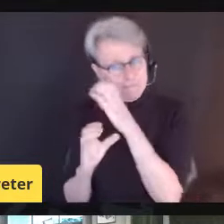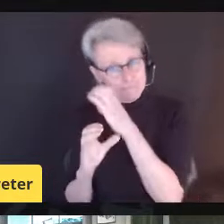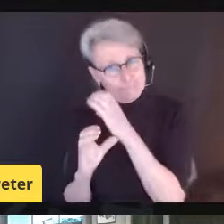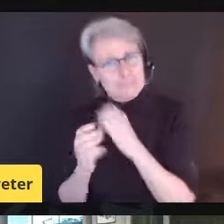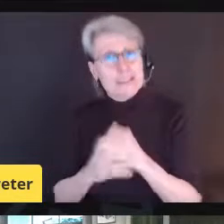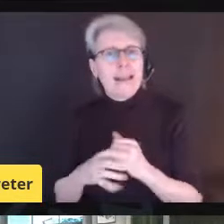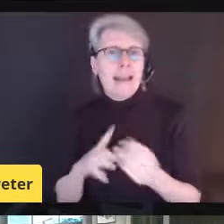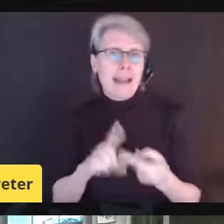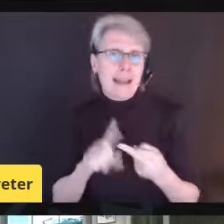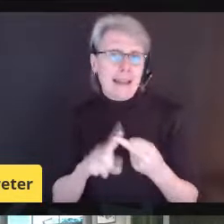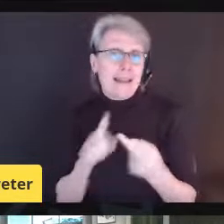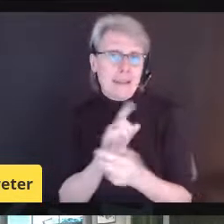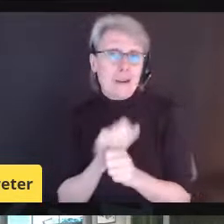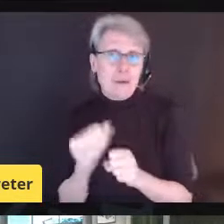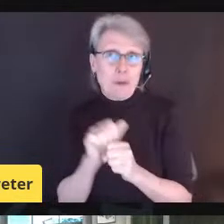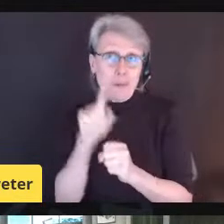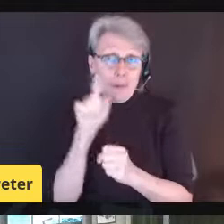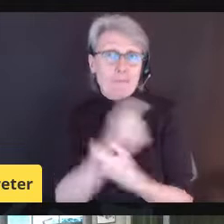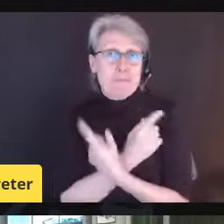is super exciting.